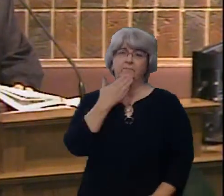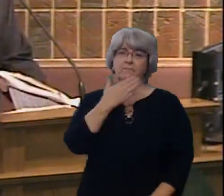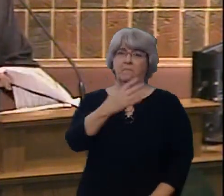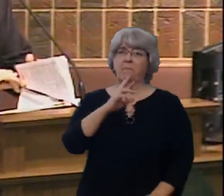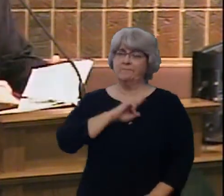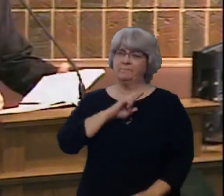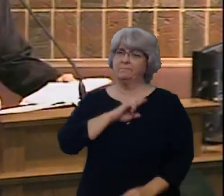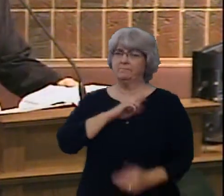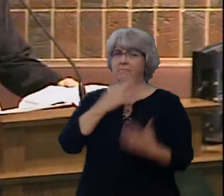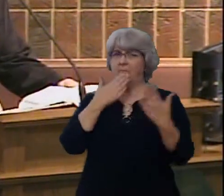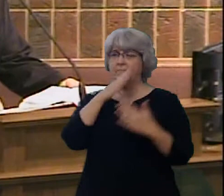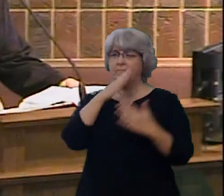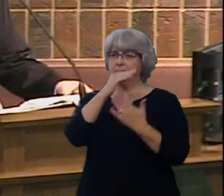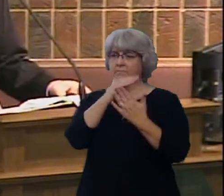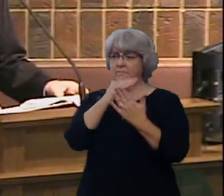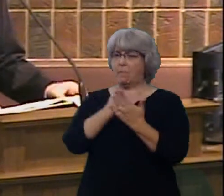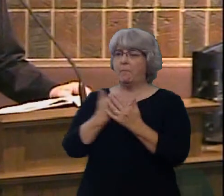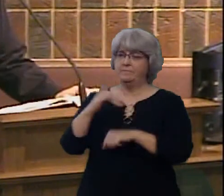you, Ryan. Appreciate that lesson tonight.